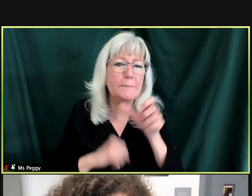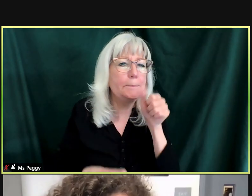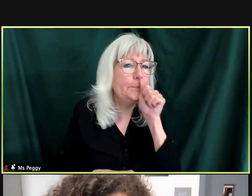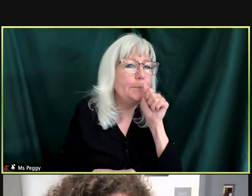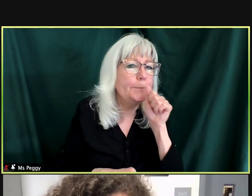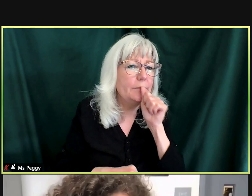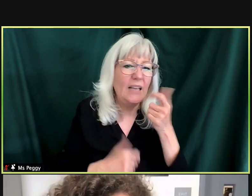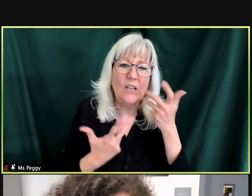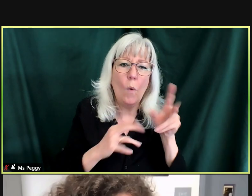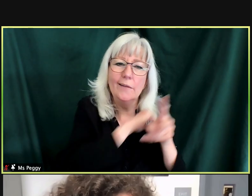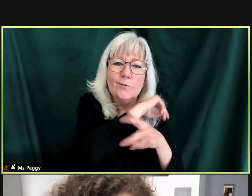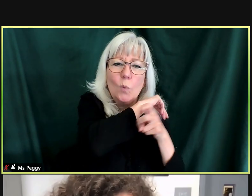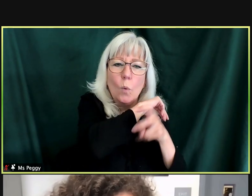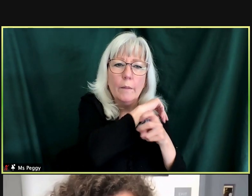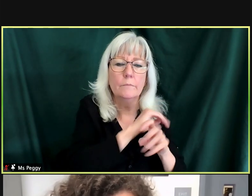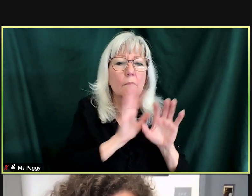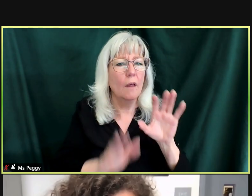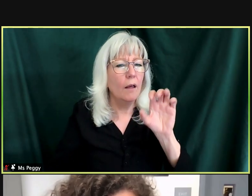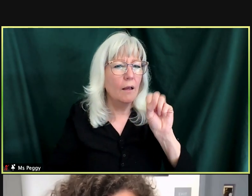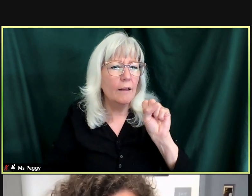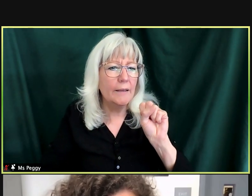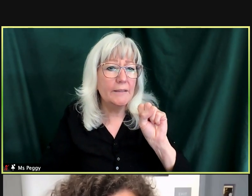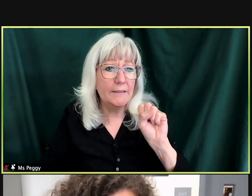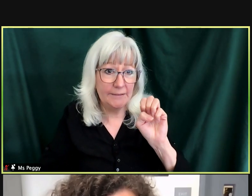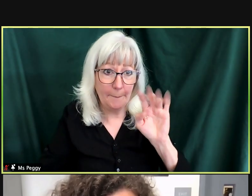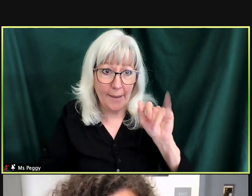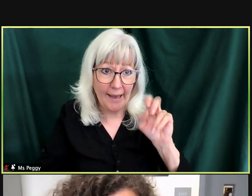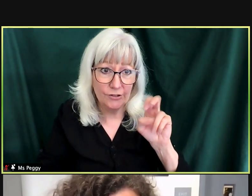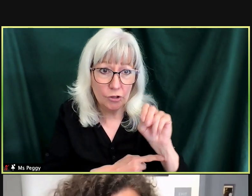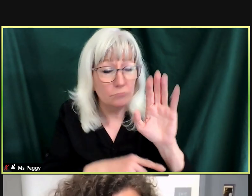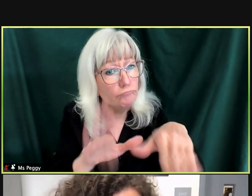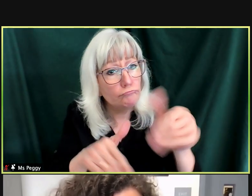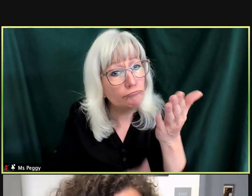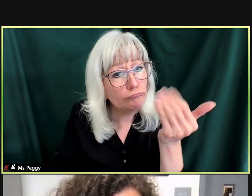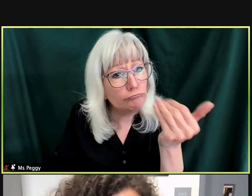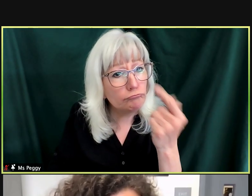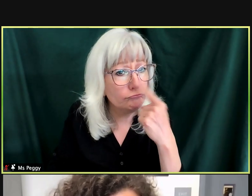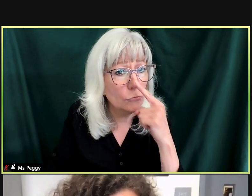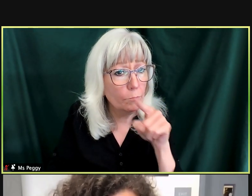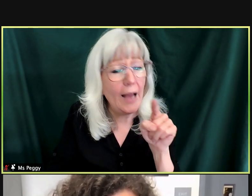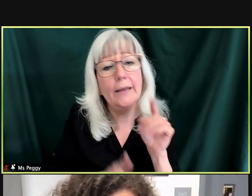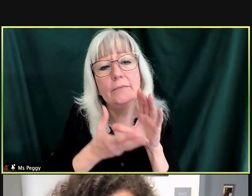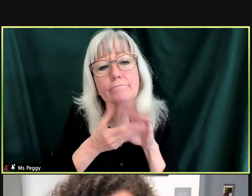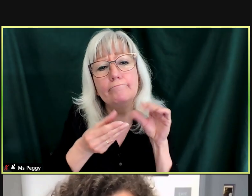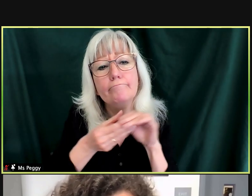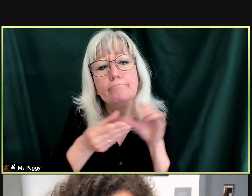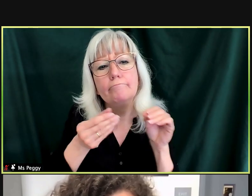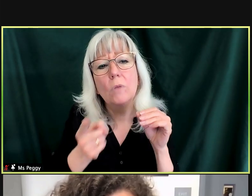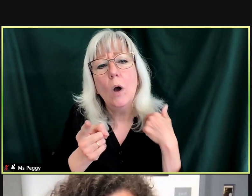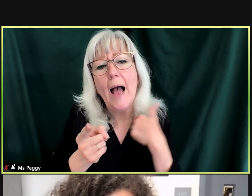Okay, so Sebastian, could you summarize what you think we're doing in the next assignment?